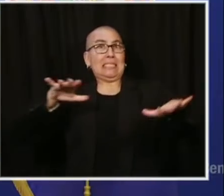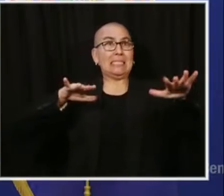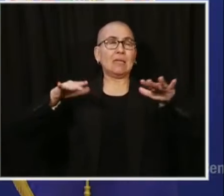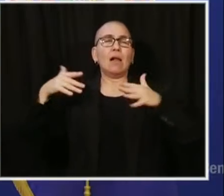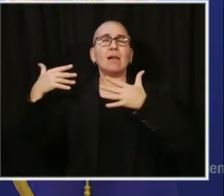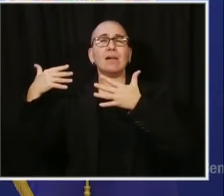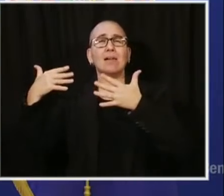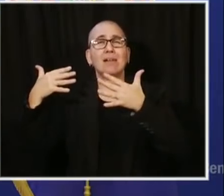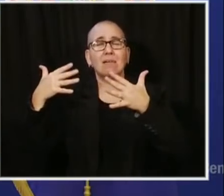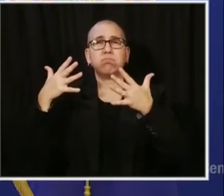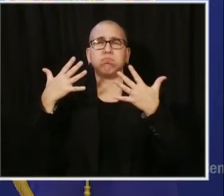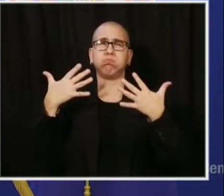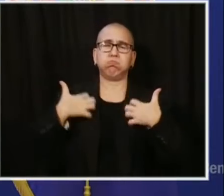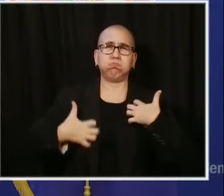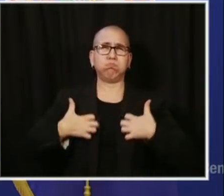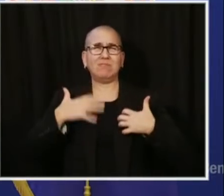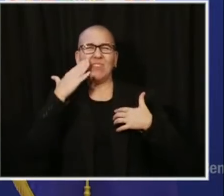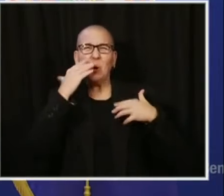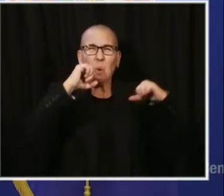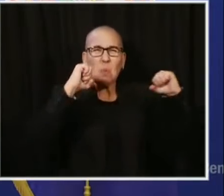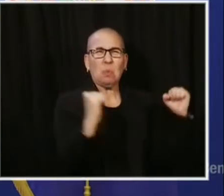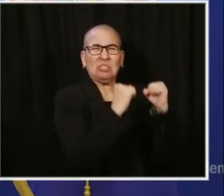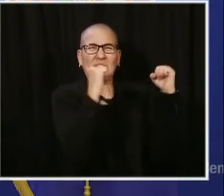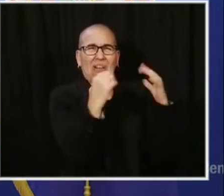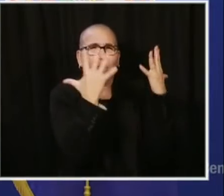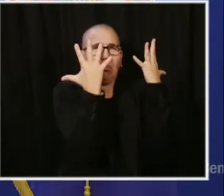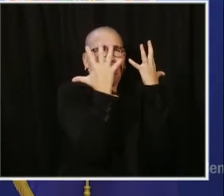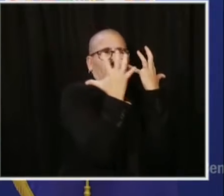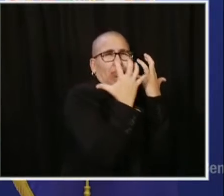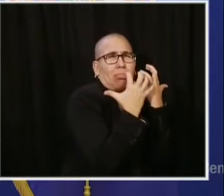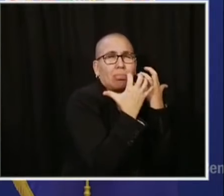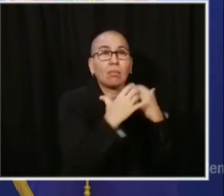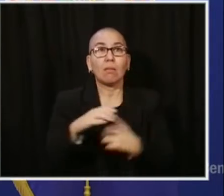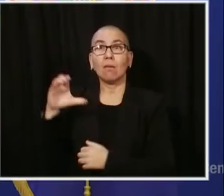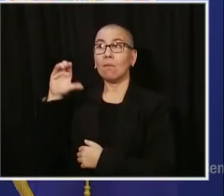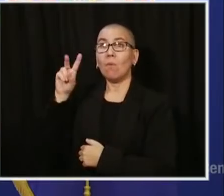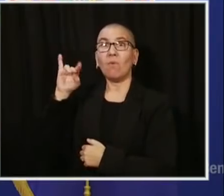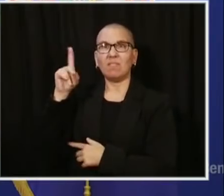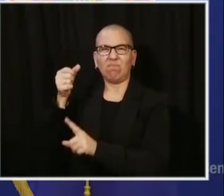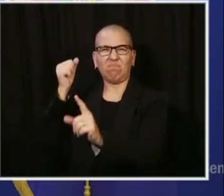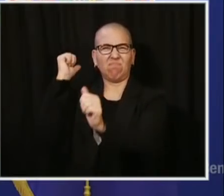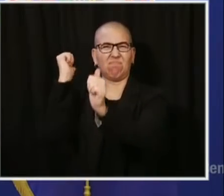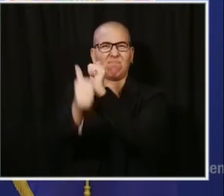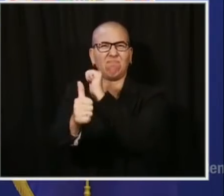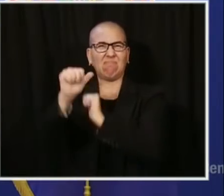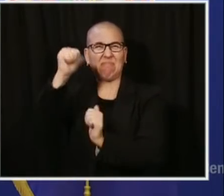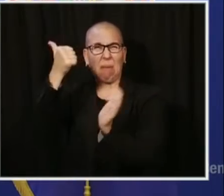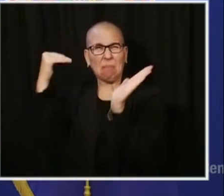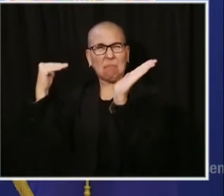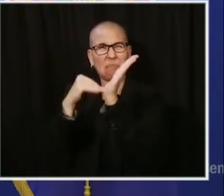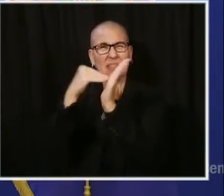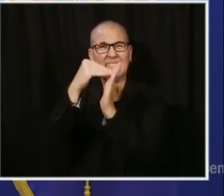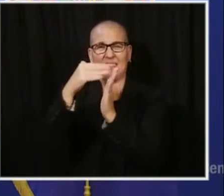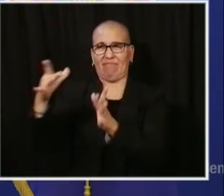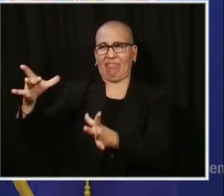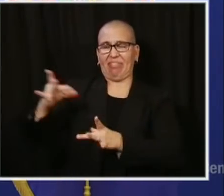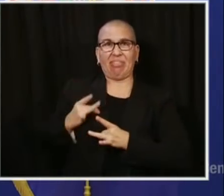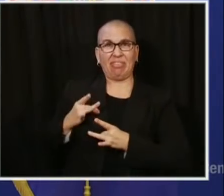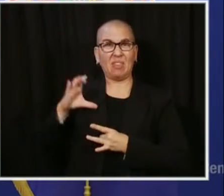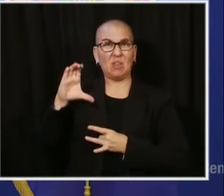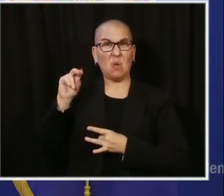that has proven true. On a day we surpassed 10 million in the nation of infections, identified